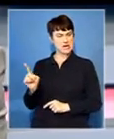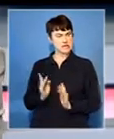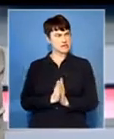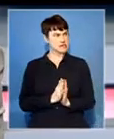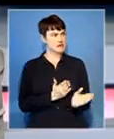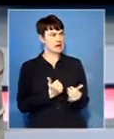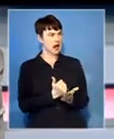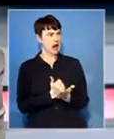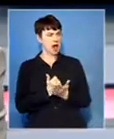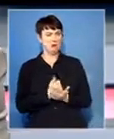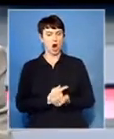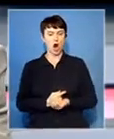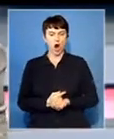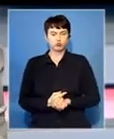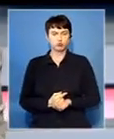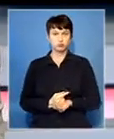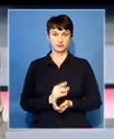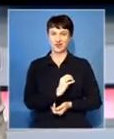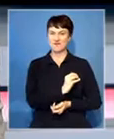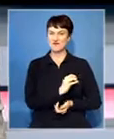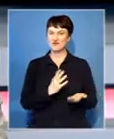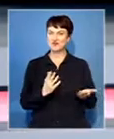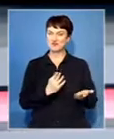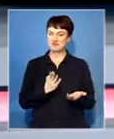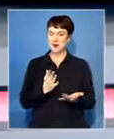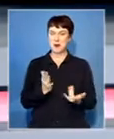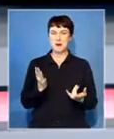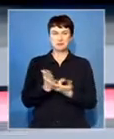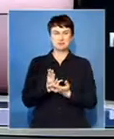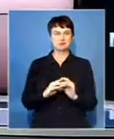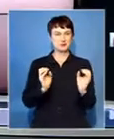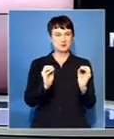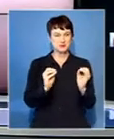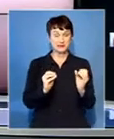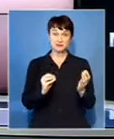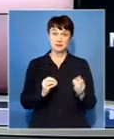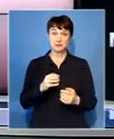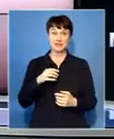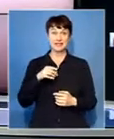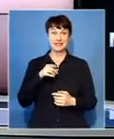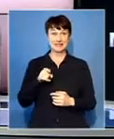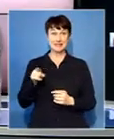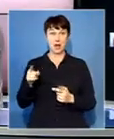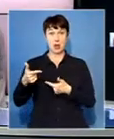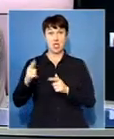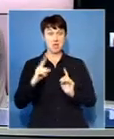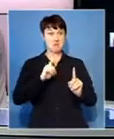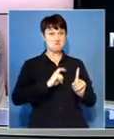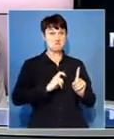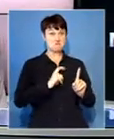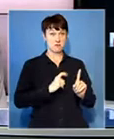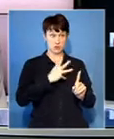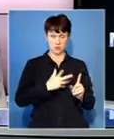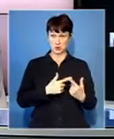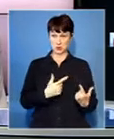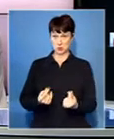like you, or someone to play that leadership role, you were simply not there. Whether, of course, that is going to stick at the end of the day is another matter altogether.